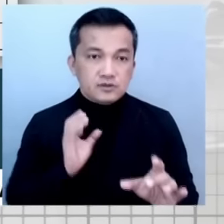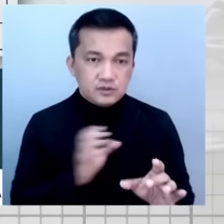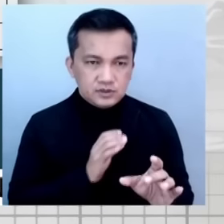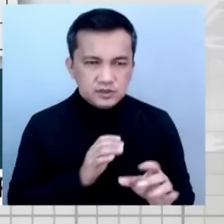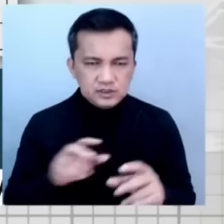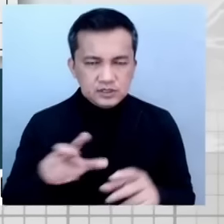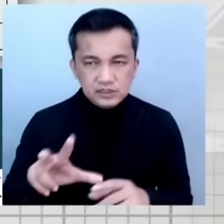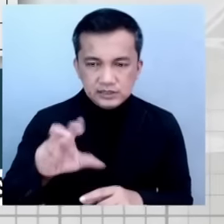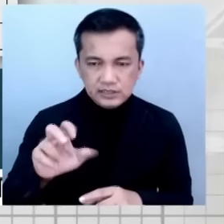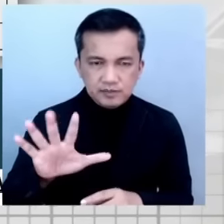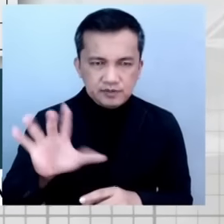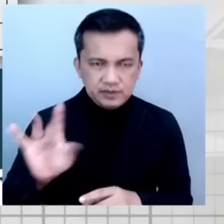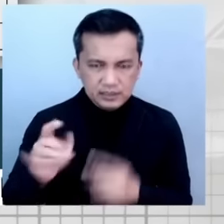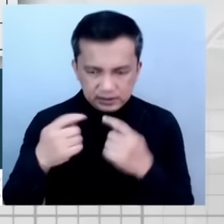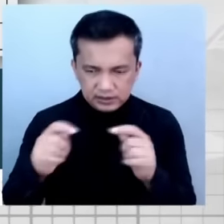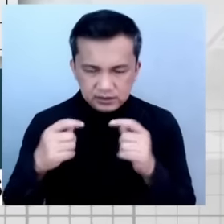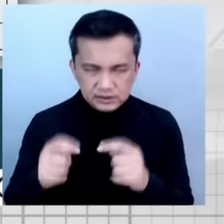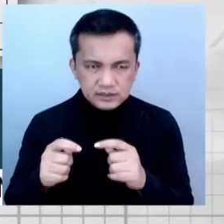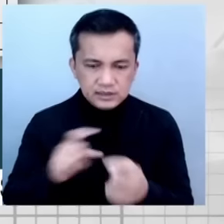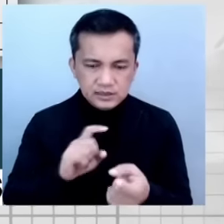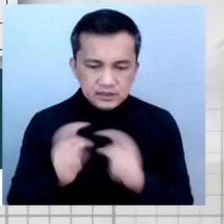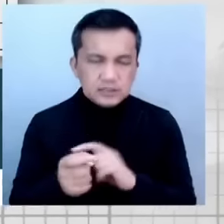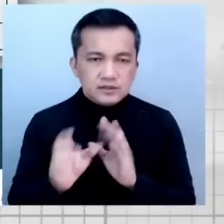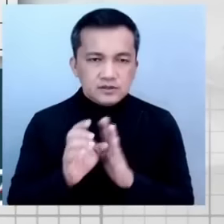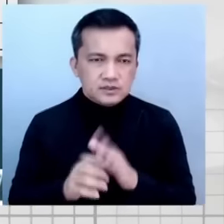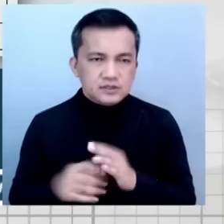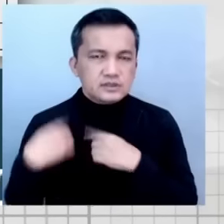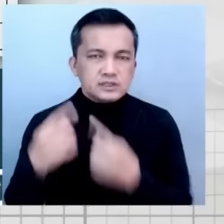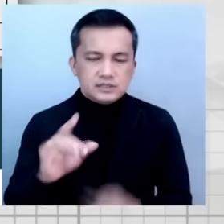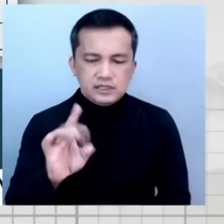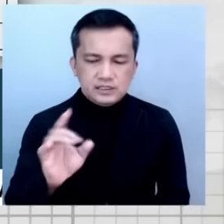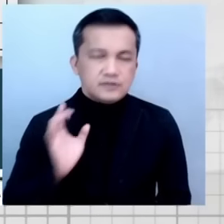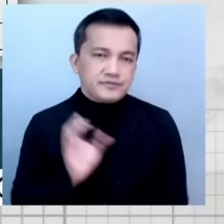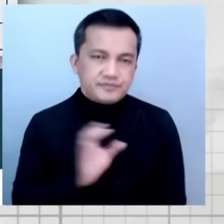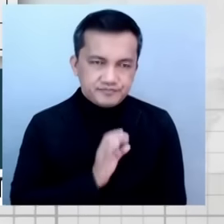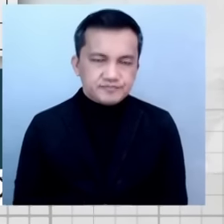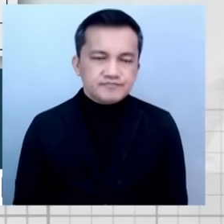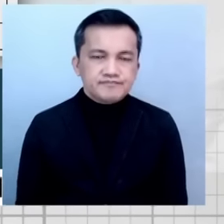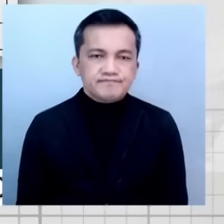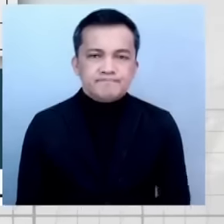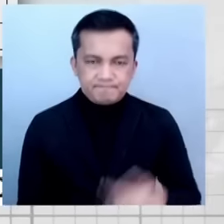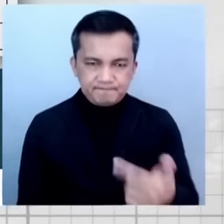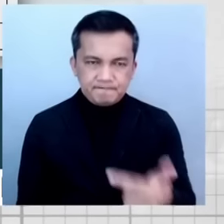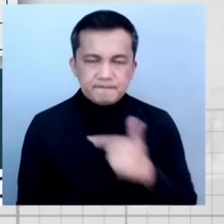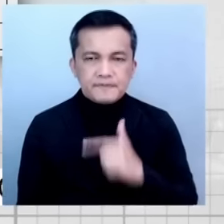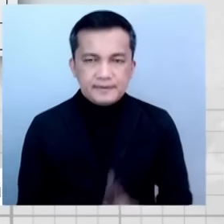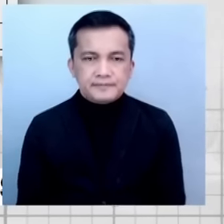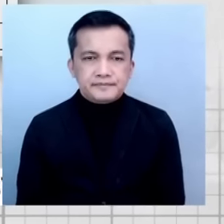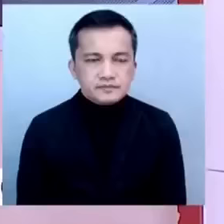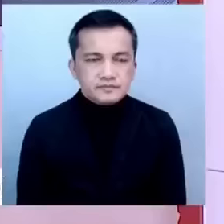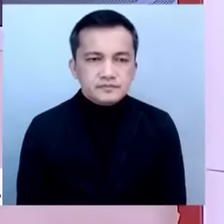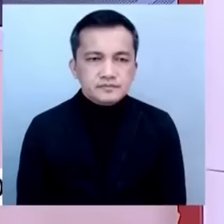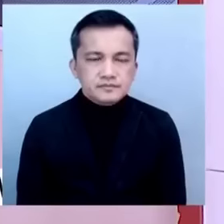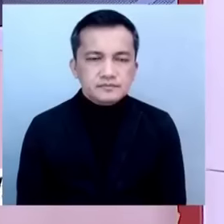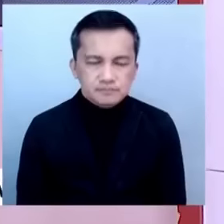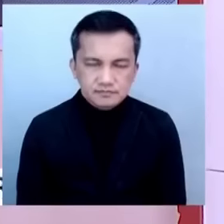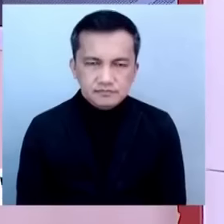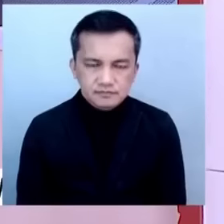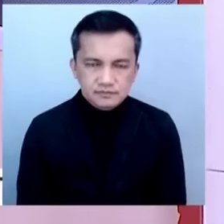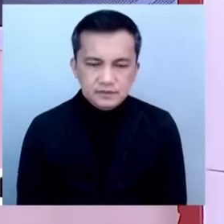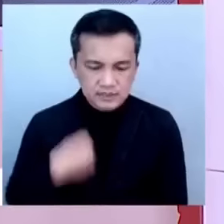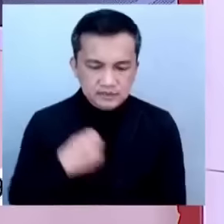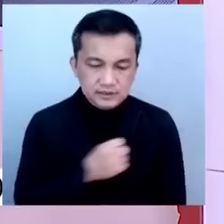358 attempts by lawmakers to change the Constitution since the 18th Congress. RG Cruz, ABS-CBN News. Senator